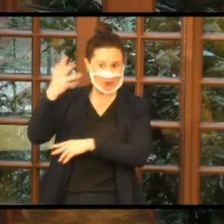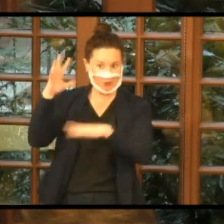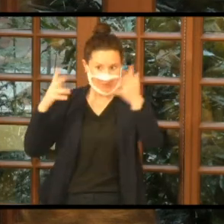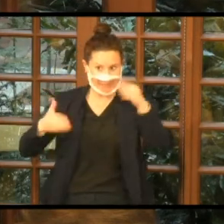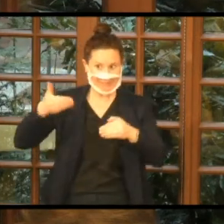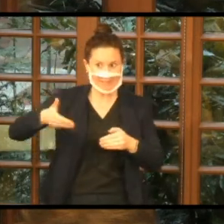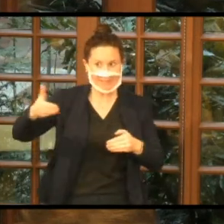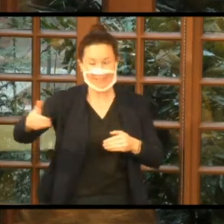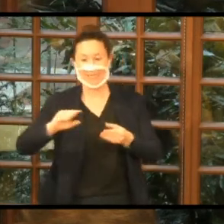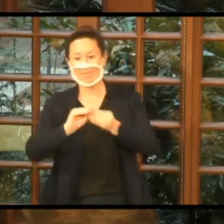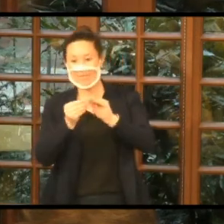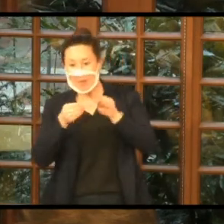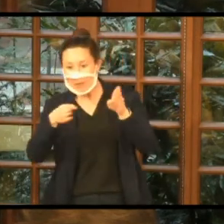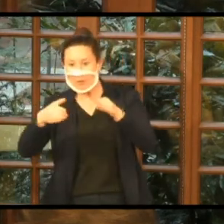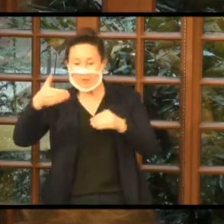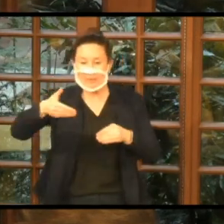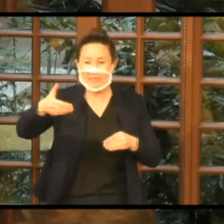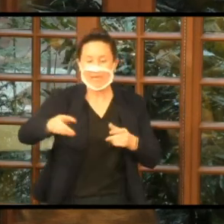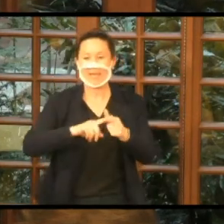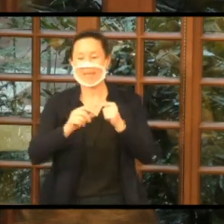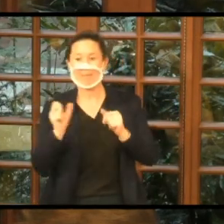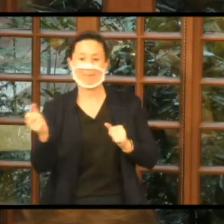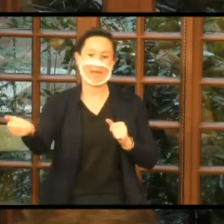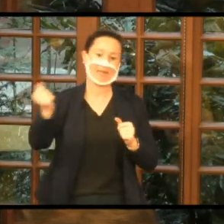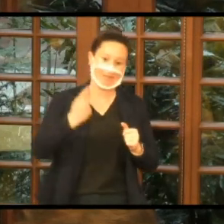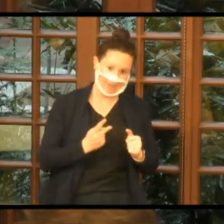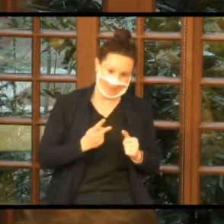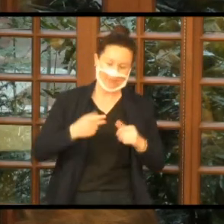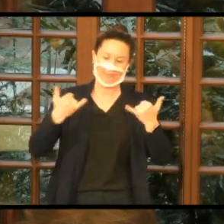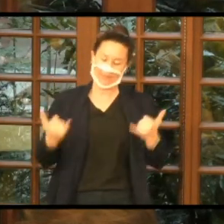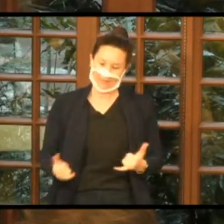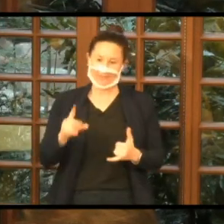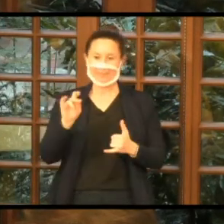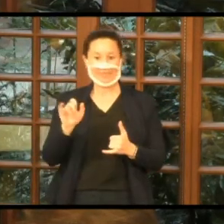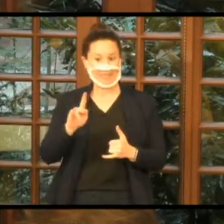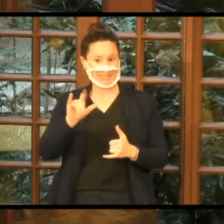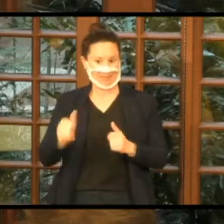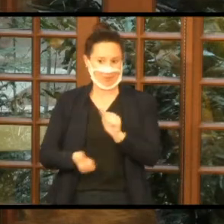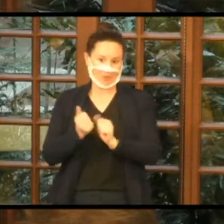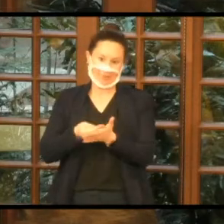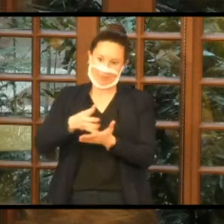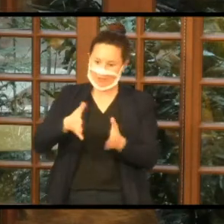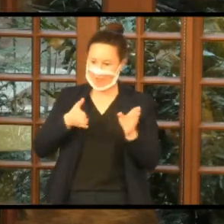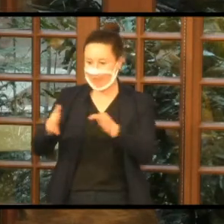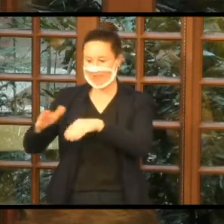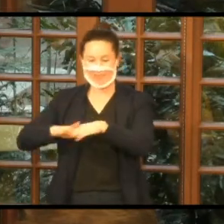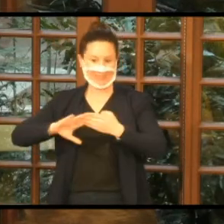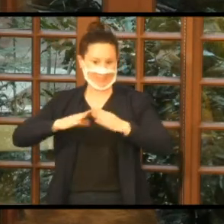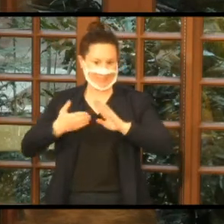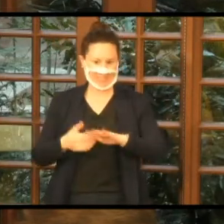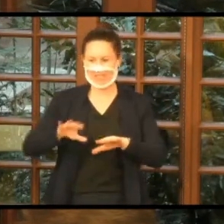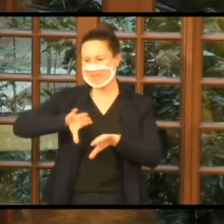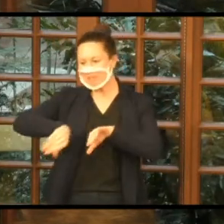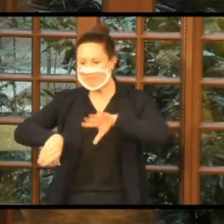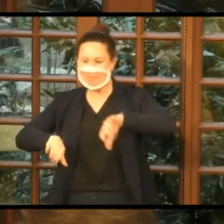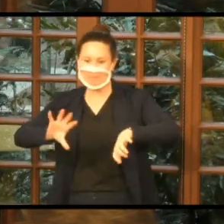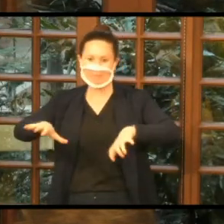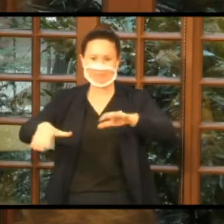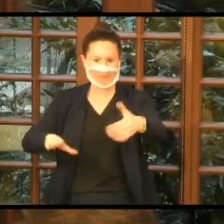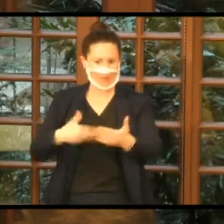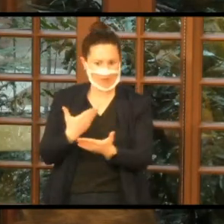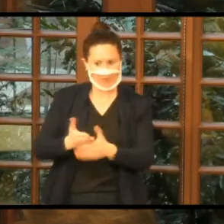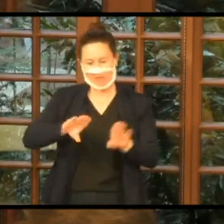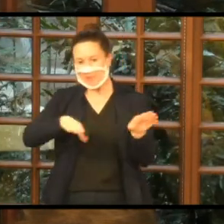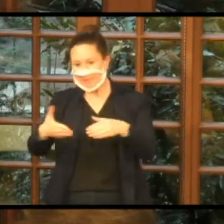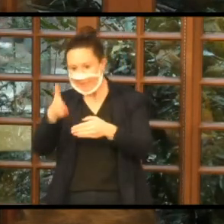back again, finally on to Delancey and some of the most expensive blocks in the city. It's segmented, coming to dead ends, and then beginning